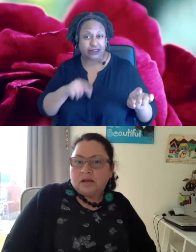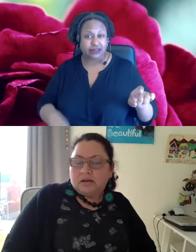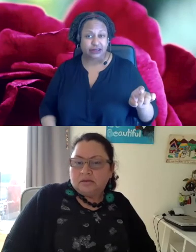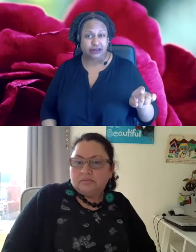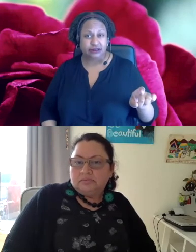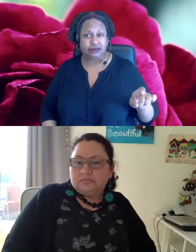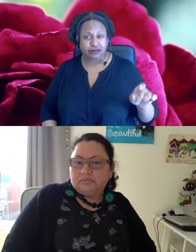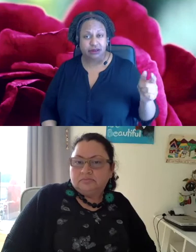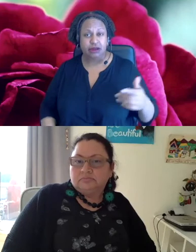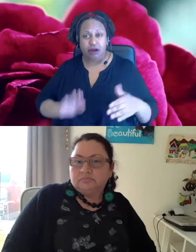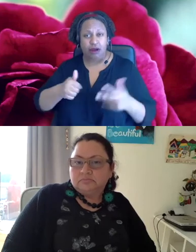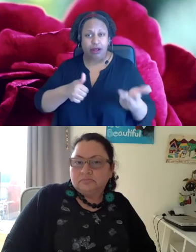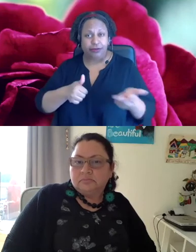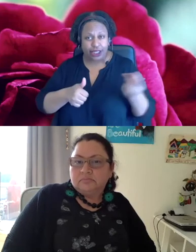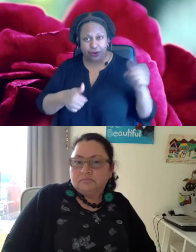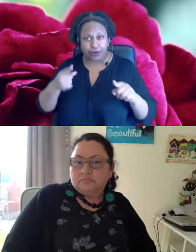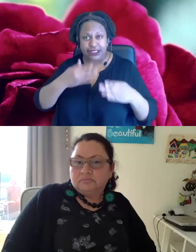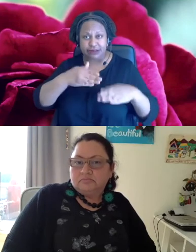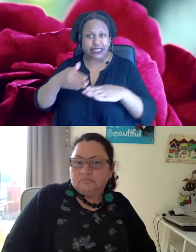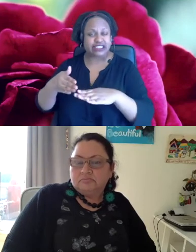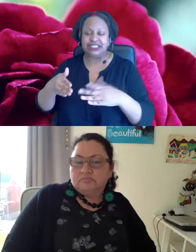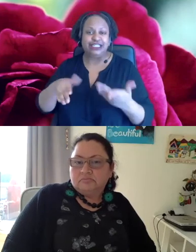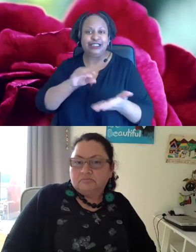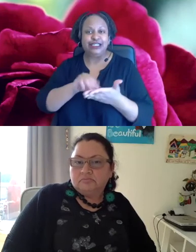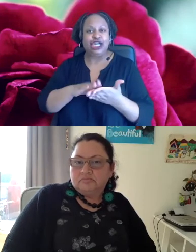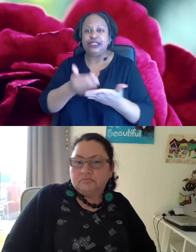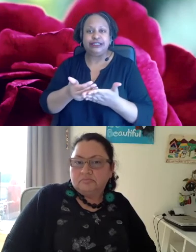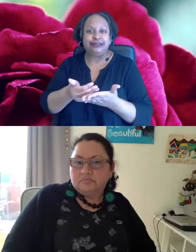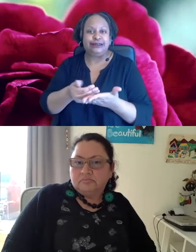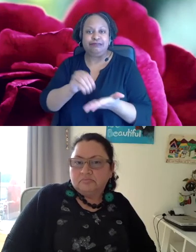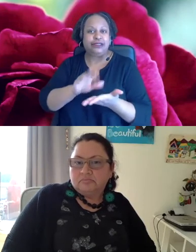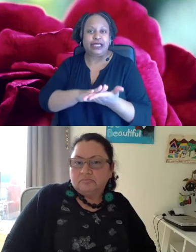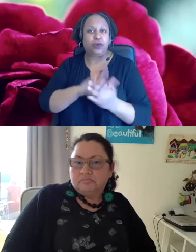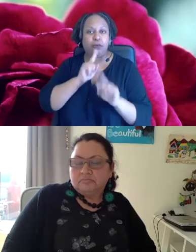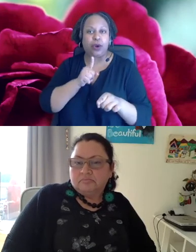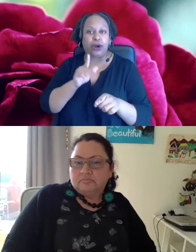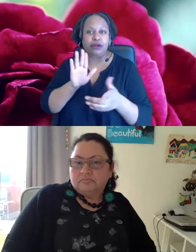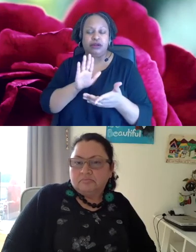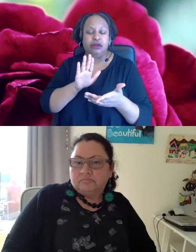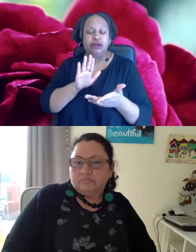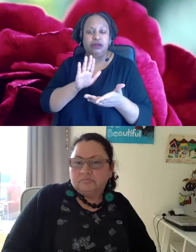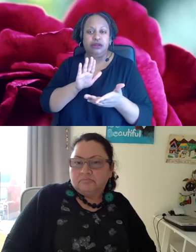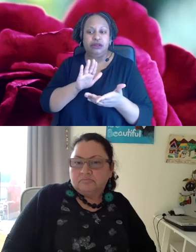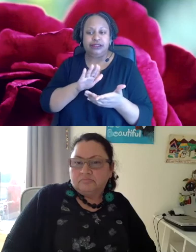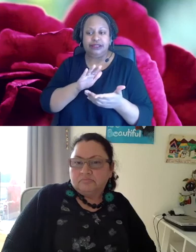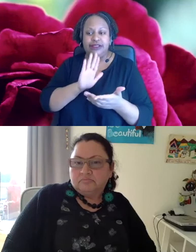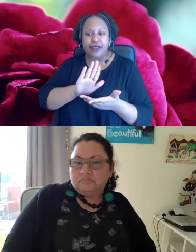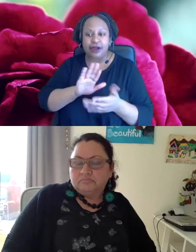They're in agreement as to the split. They would just report their proportionate amount as, in this case, it would